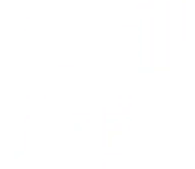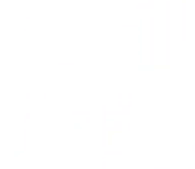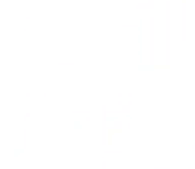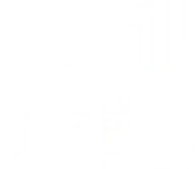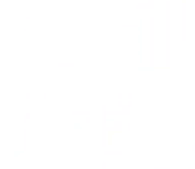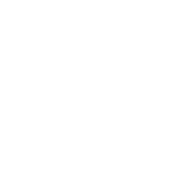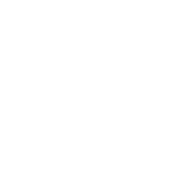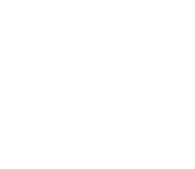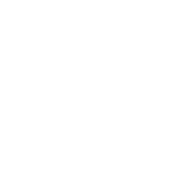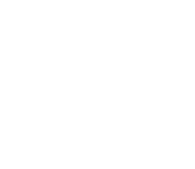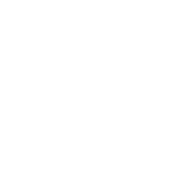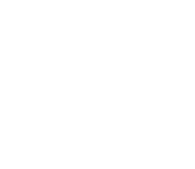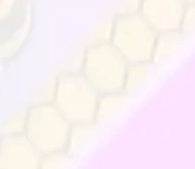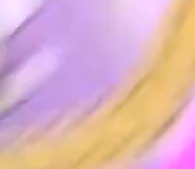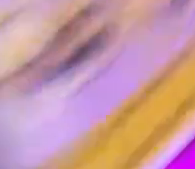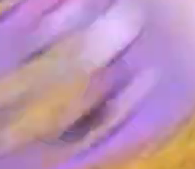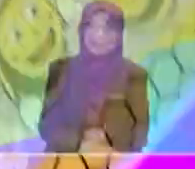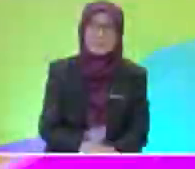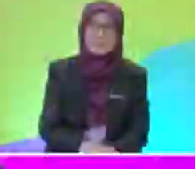DidikTV KPM.